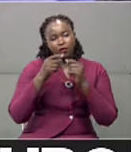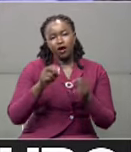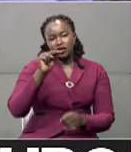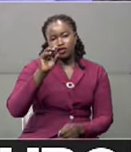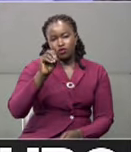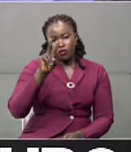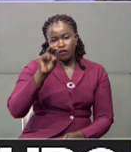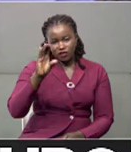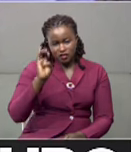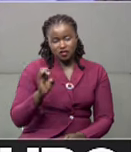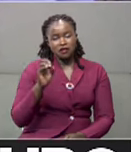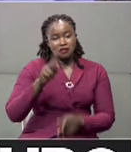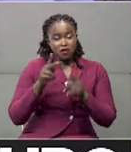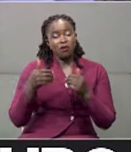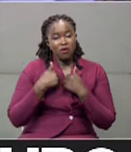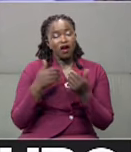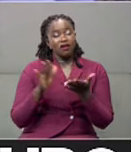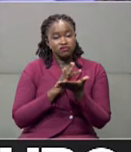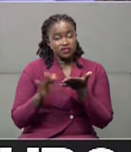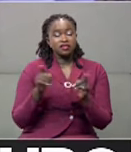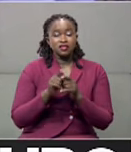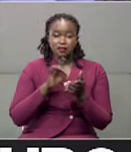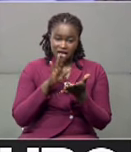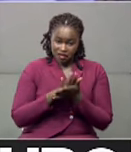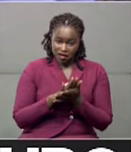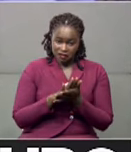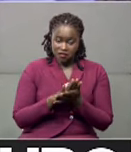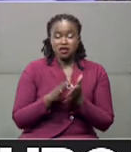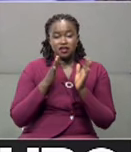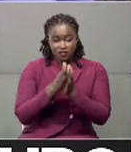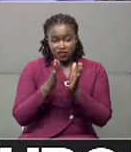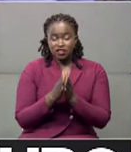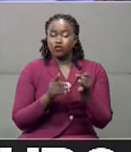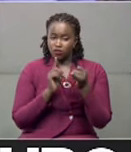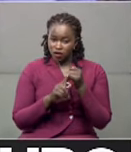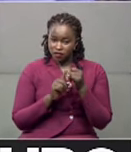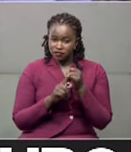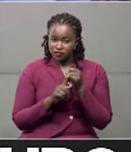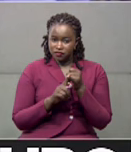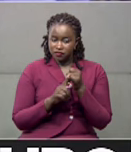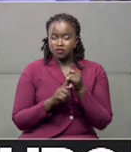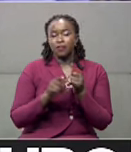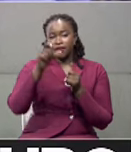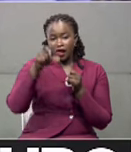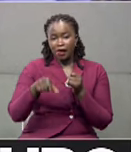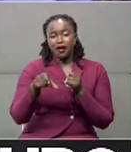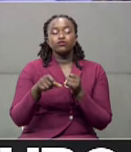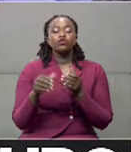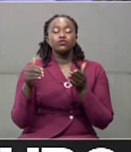have smartphones and some data, definition number one, a person